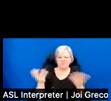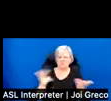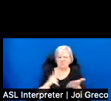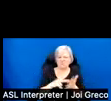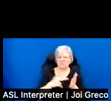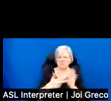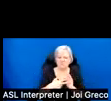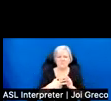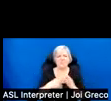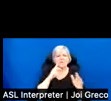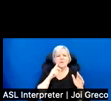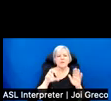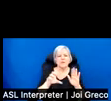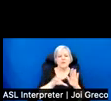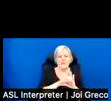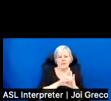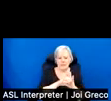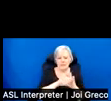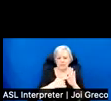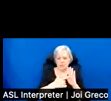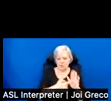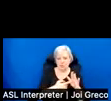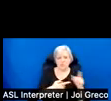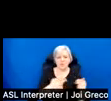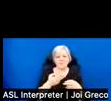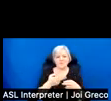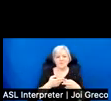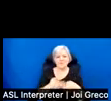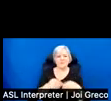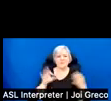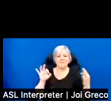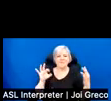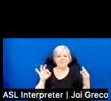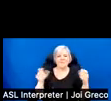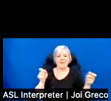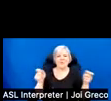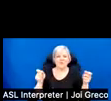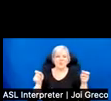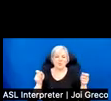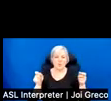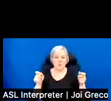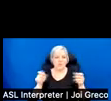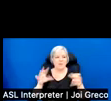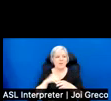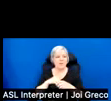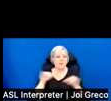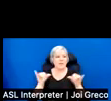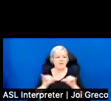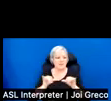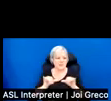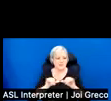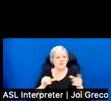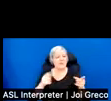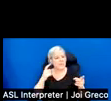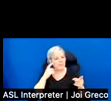the image that I've shown here is known as a feedback control loop within engineering. So the brain knows what